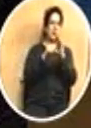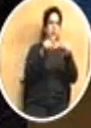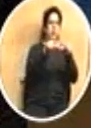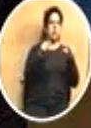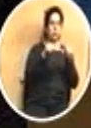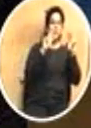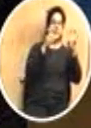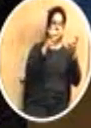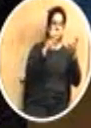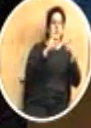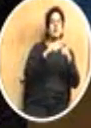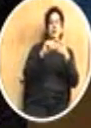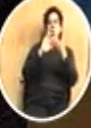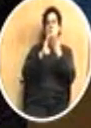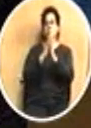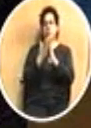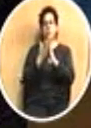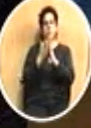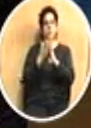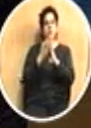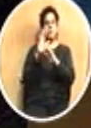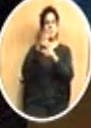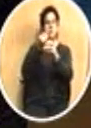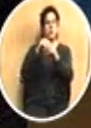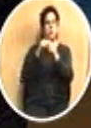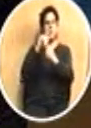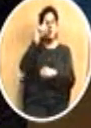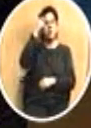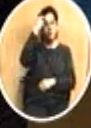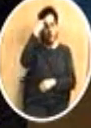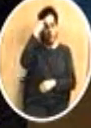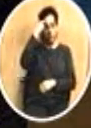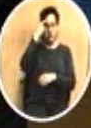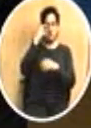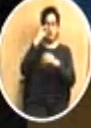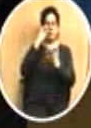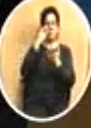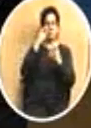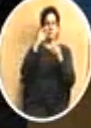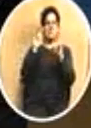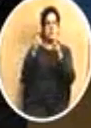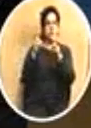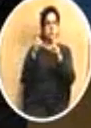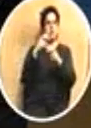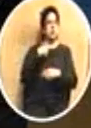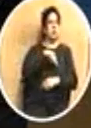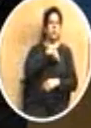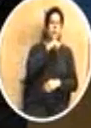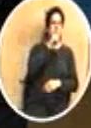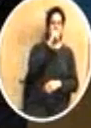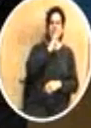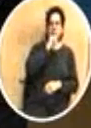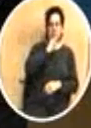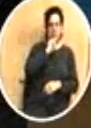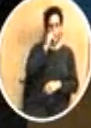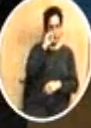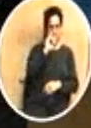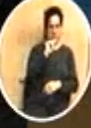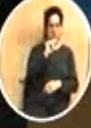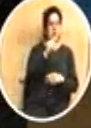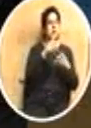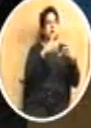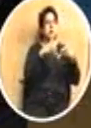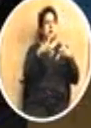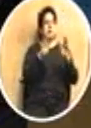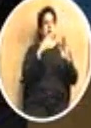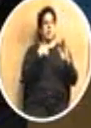with federal U.S. Constitution issues. And we will not stand for it. We will not stand for it. Allow me